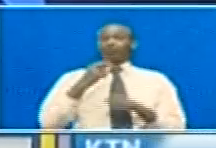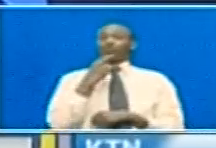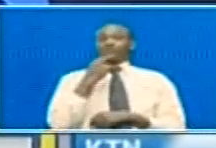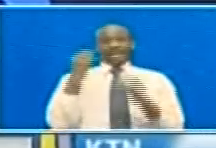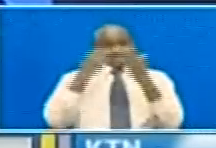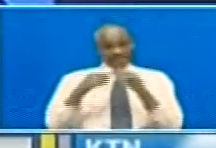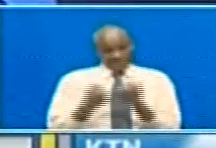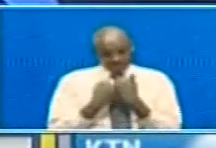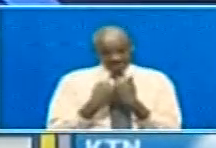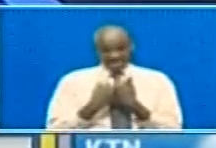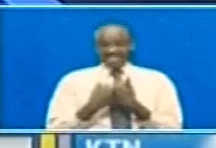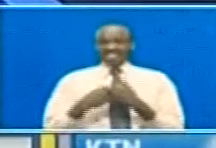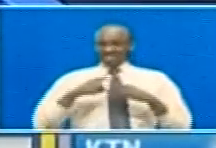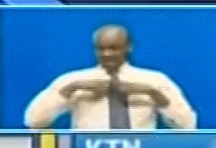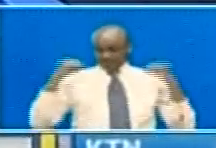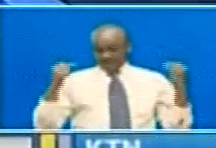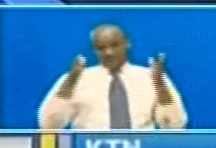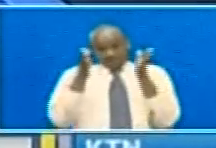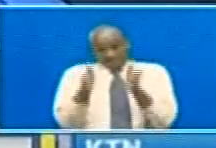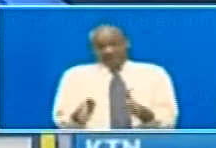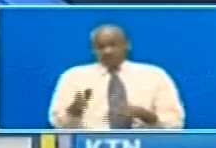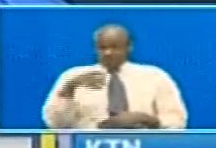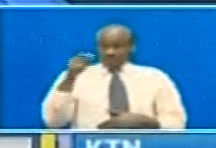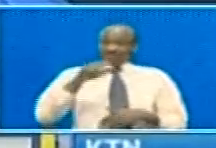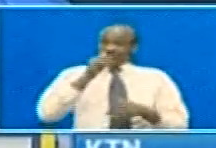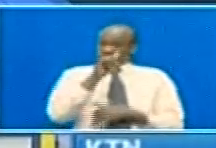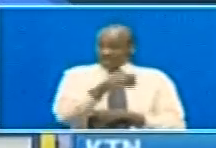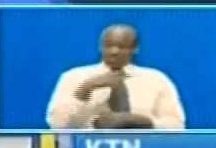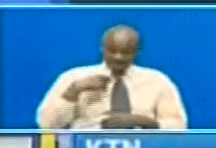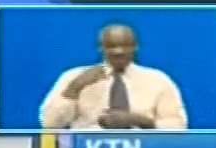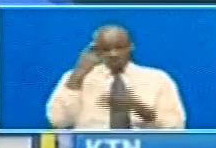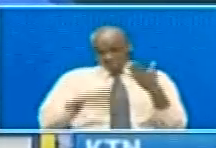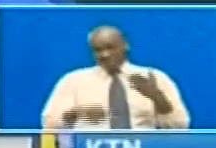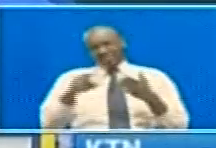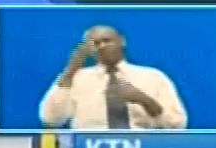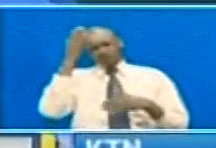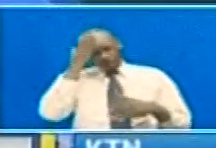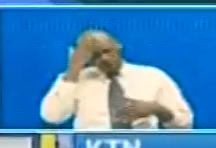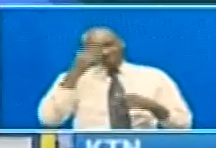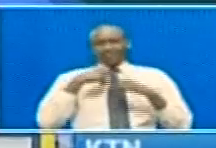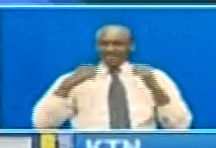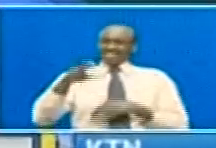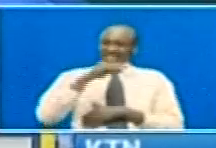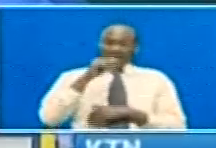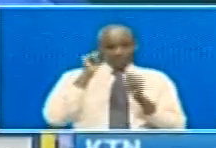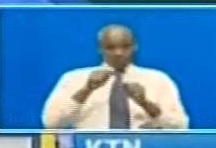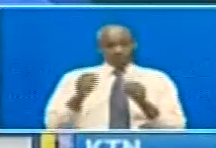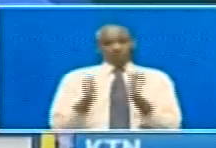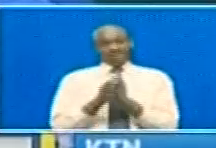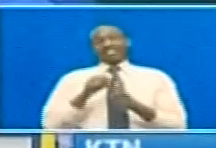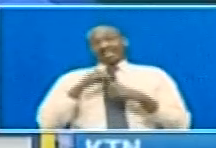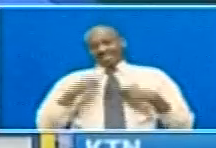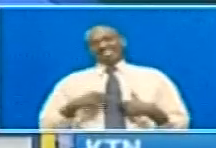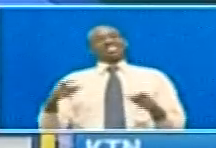Showpiece. Japan-based Bidan Karoki and Leonard Barstone will be counting on their familiarity with the Japanese terrain that's similar to the Chinese